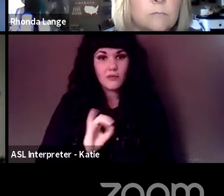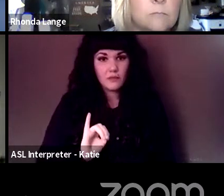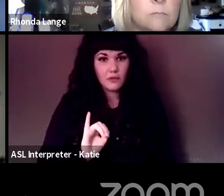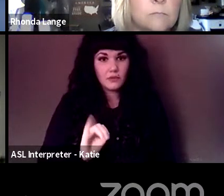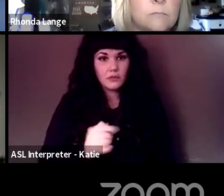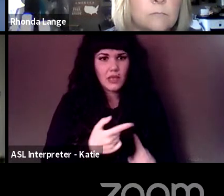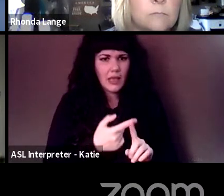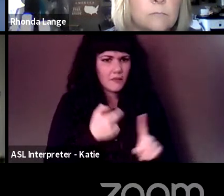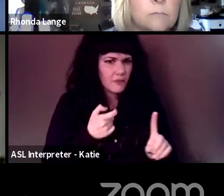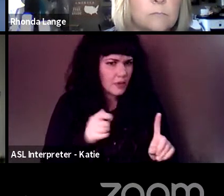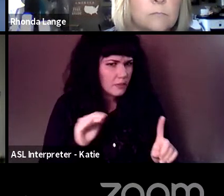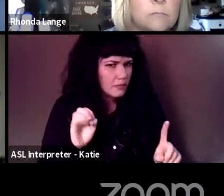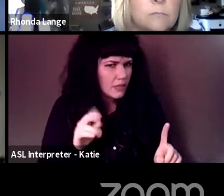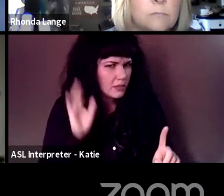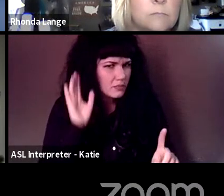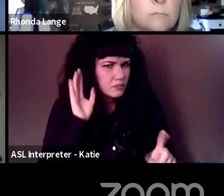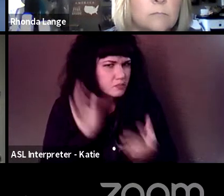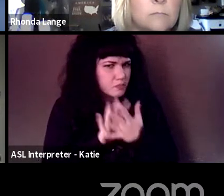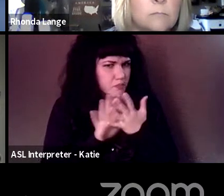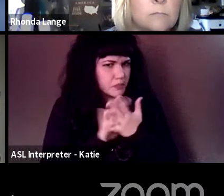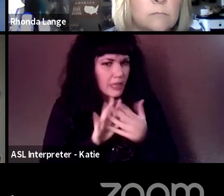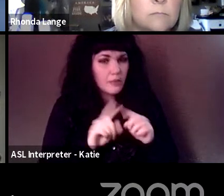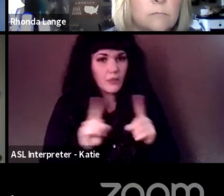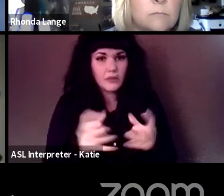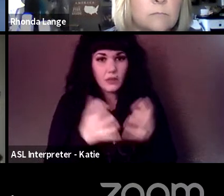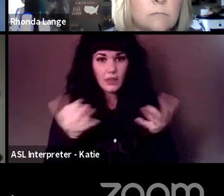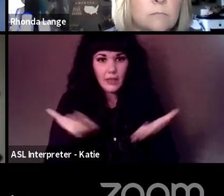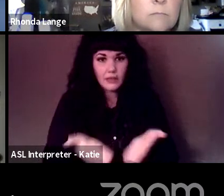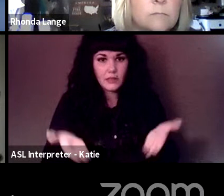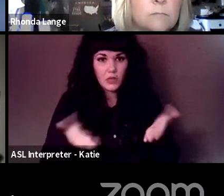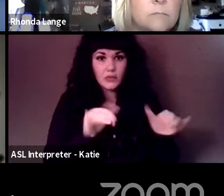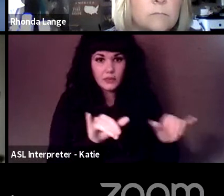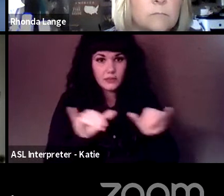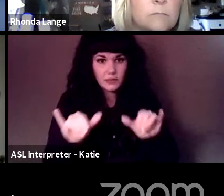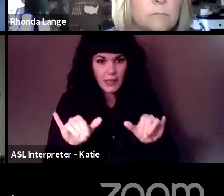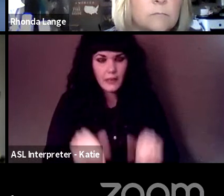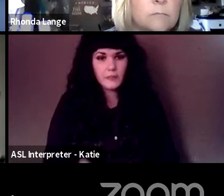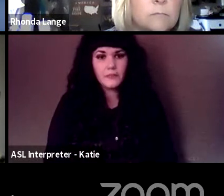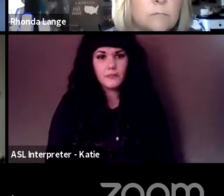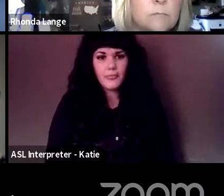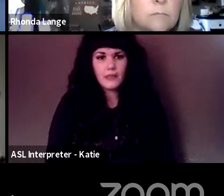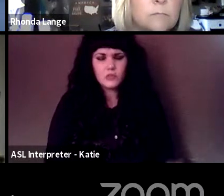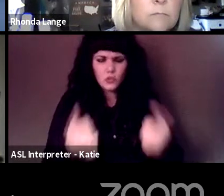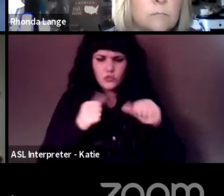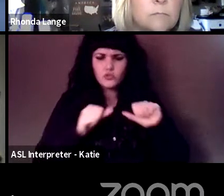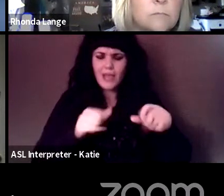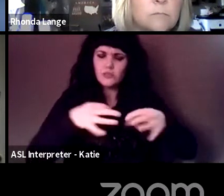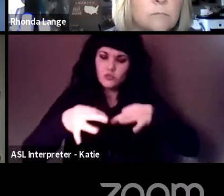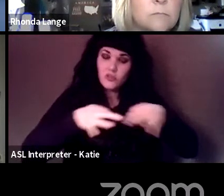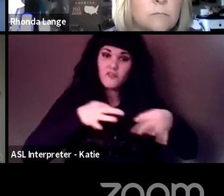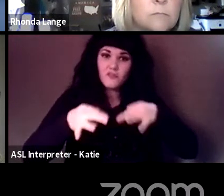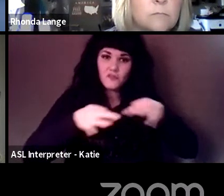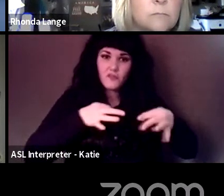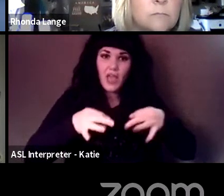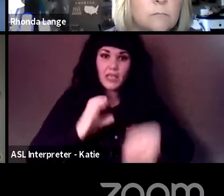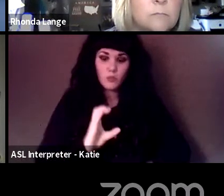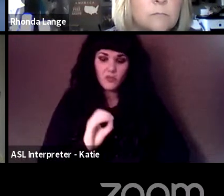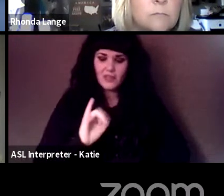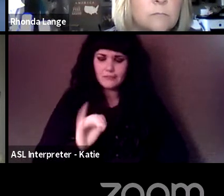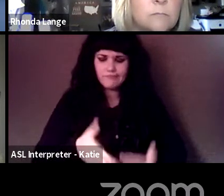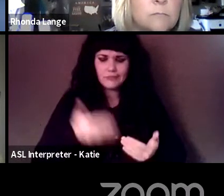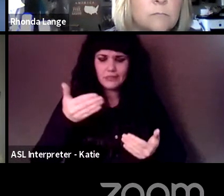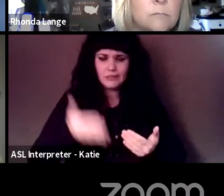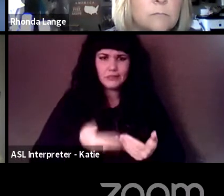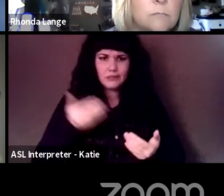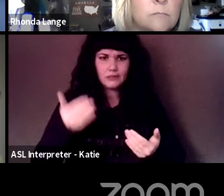but I believe there's a lot to hear that's the same. Trying to define a community of interest is easy. Trying to draw districts based on them, I